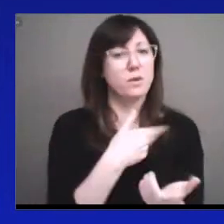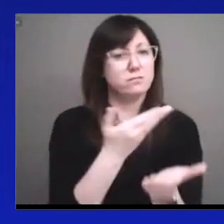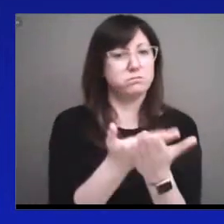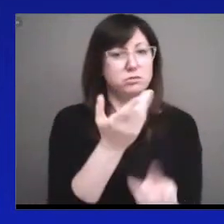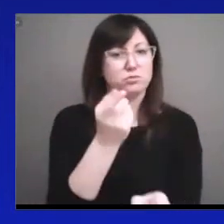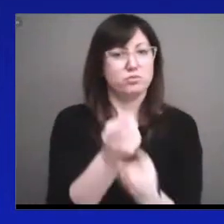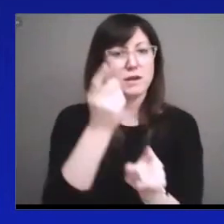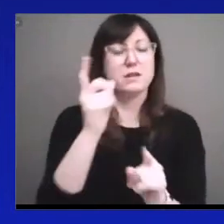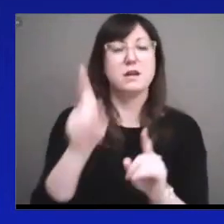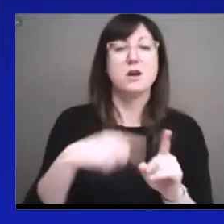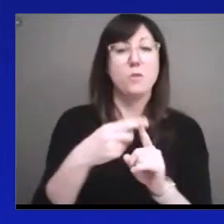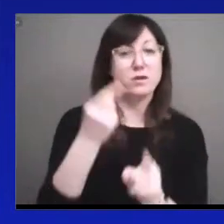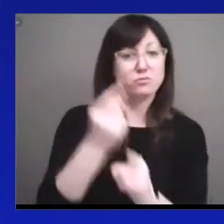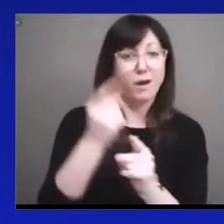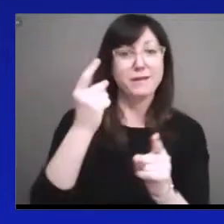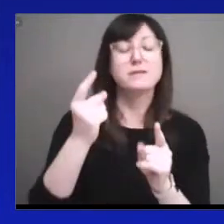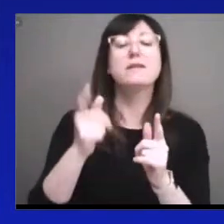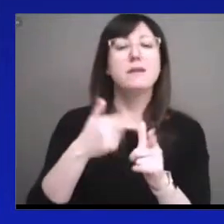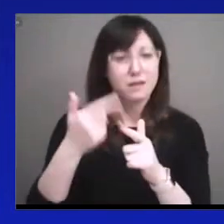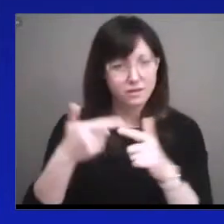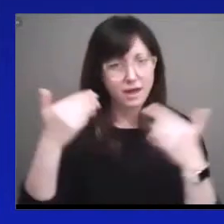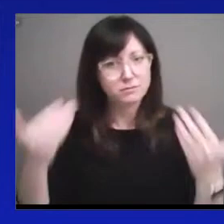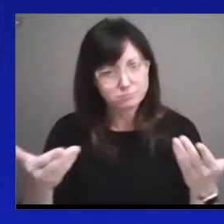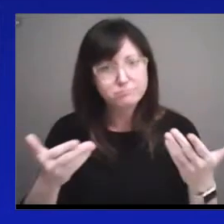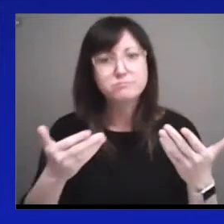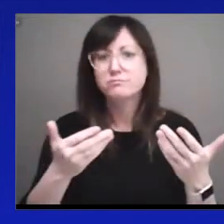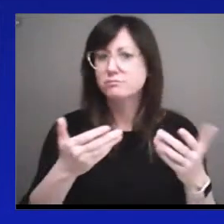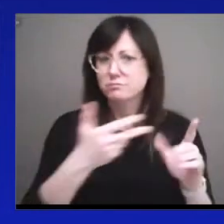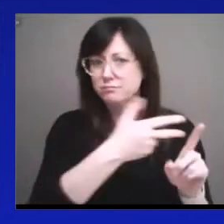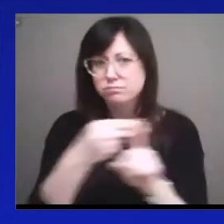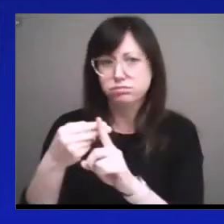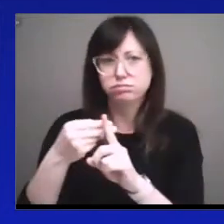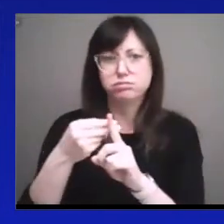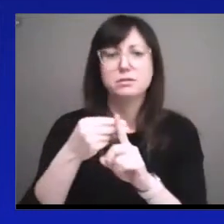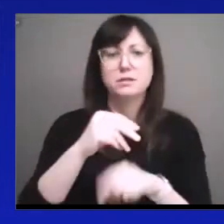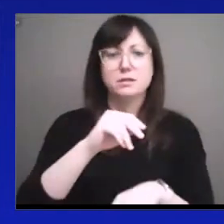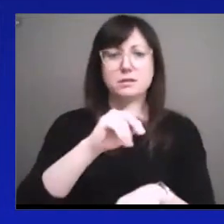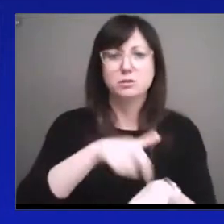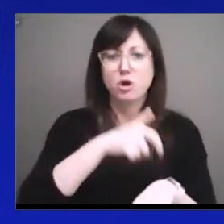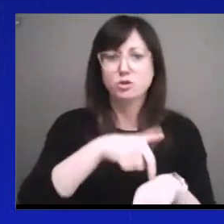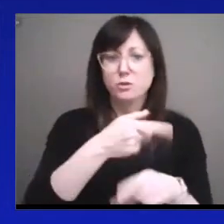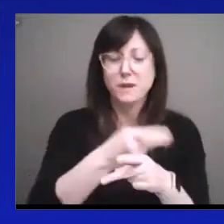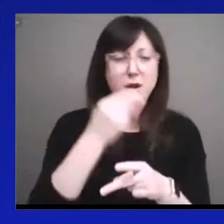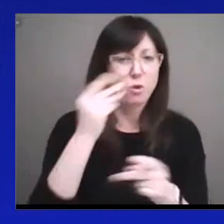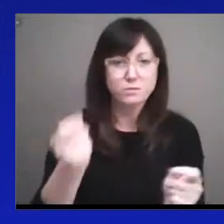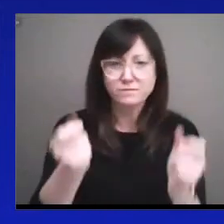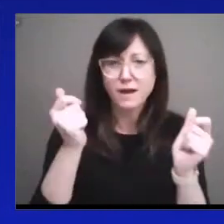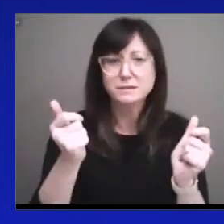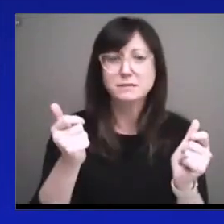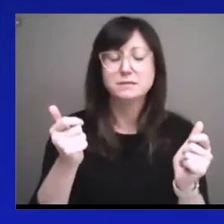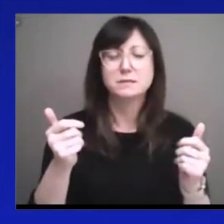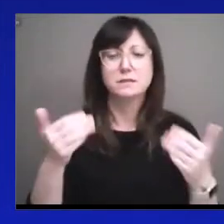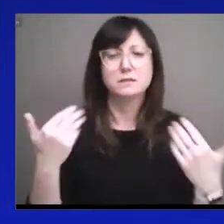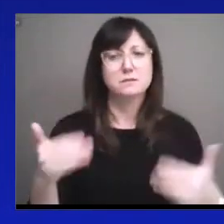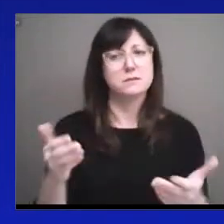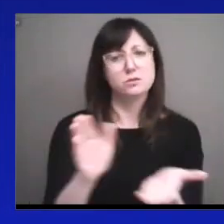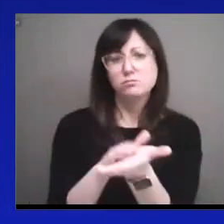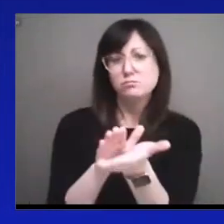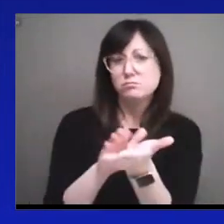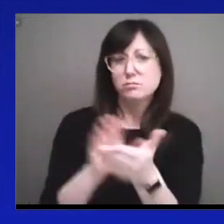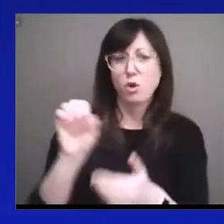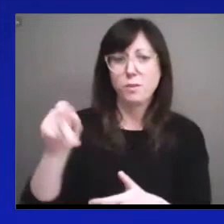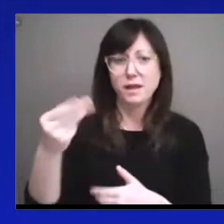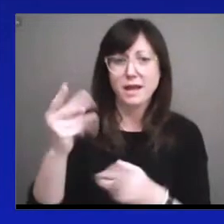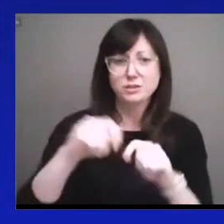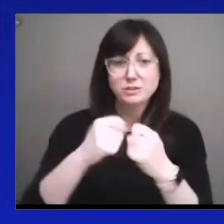we got it, we were able to get into our long-term care facilities quite quickly and get them all done. So I think it's kudos to the public health team and to the